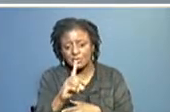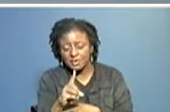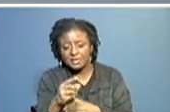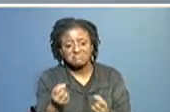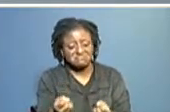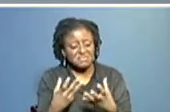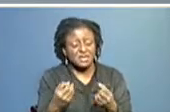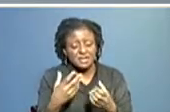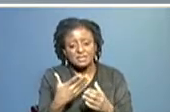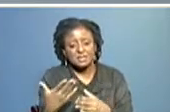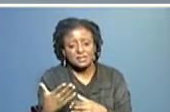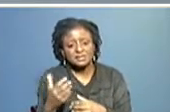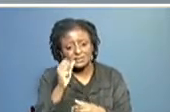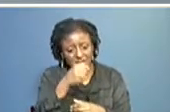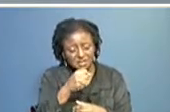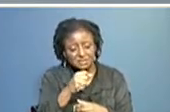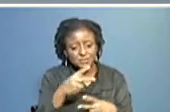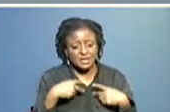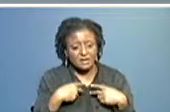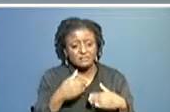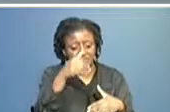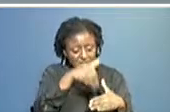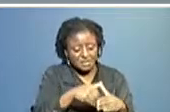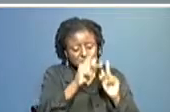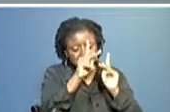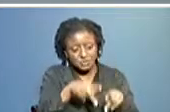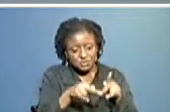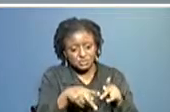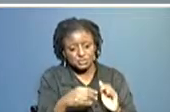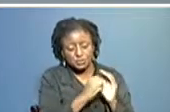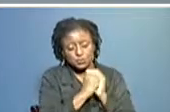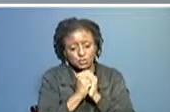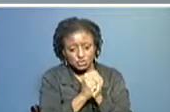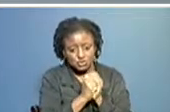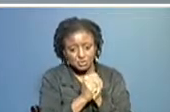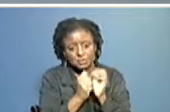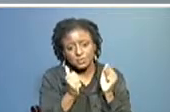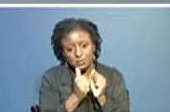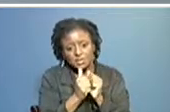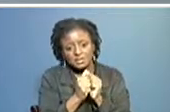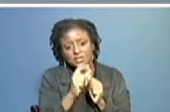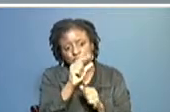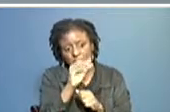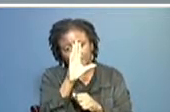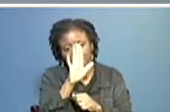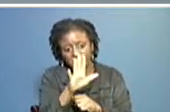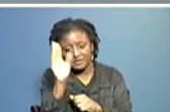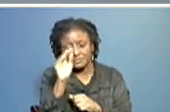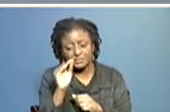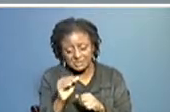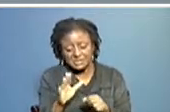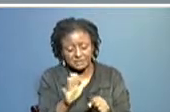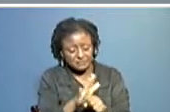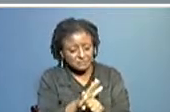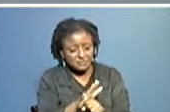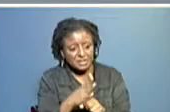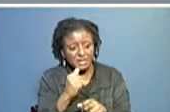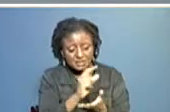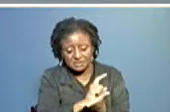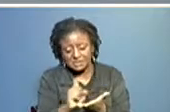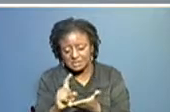having in-person worship with the new 25% and the sanitization